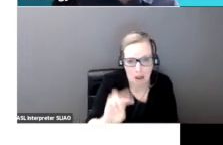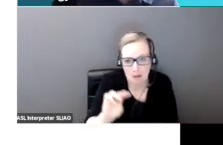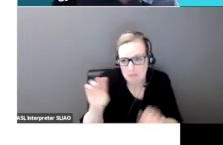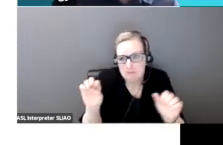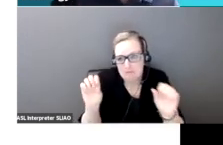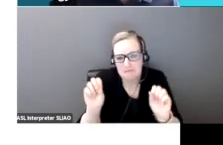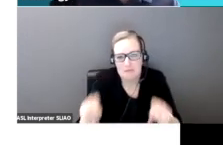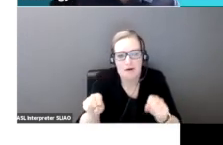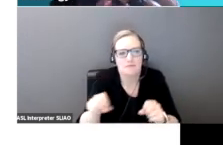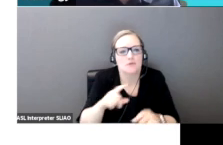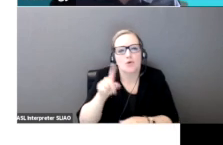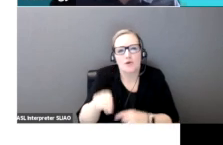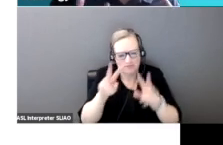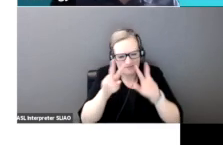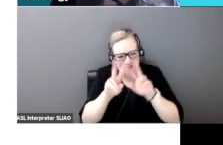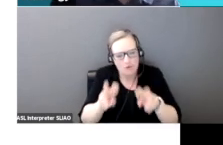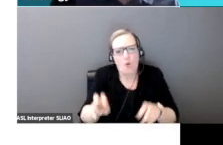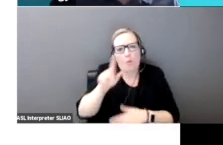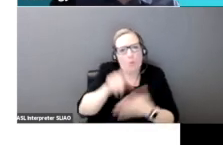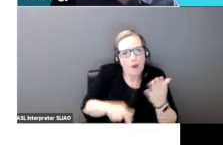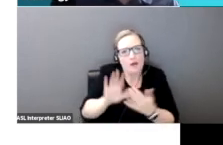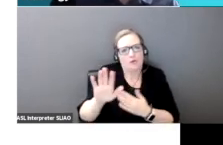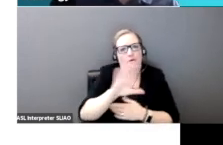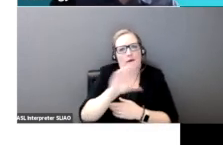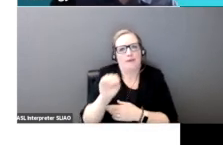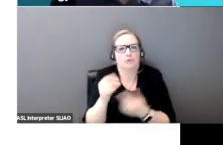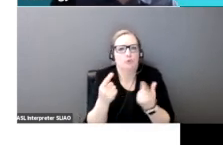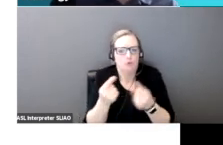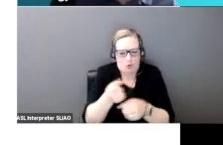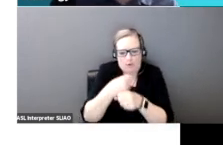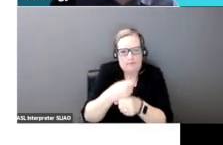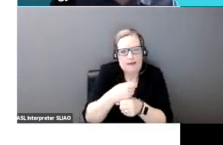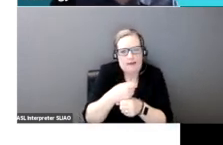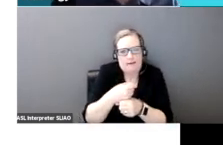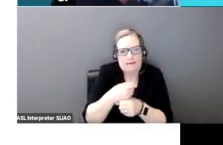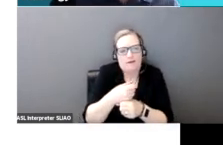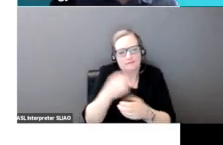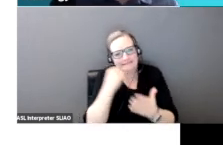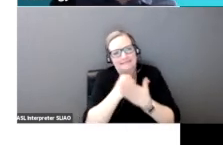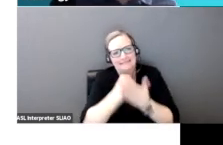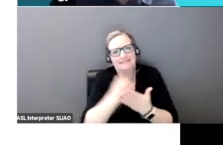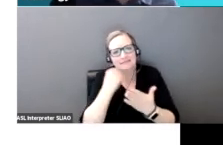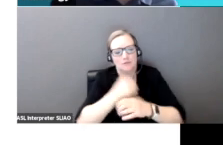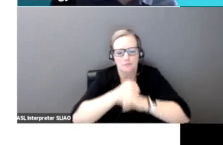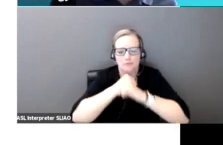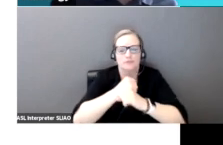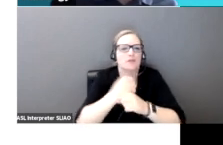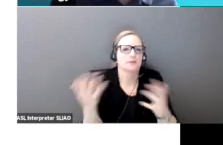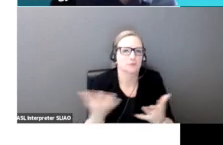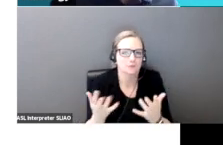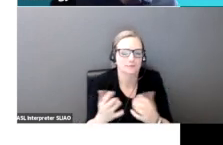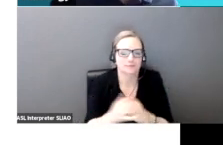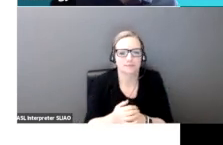to protect? And what is that going to do for your business? That's what you have to understand. I often counsel